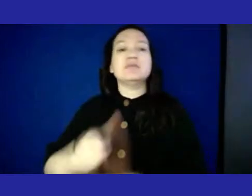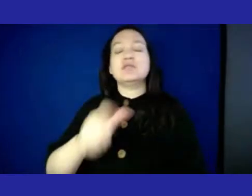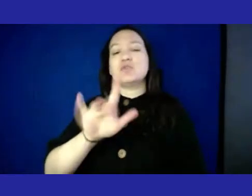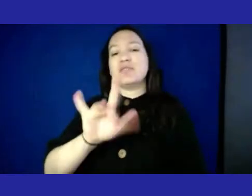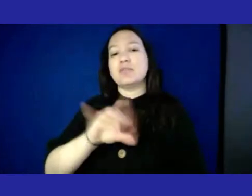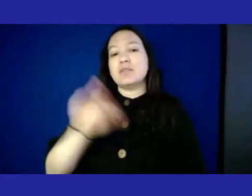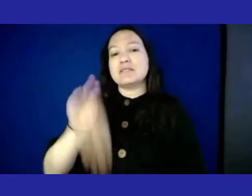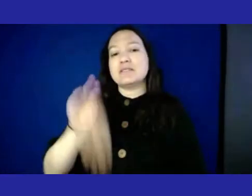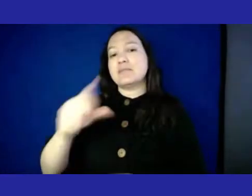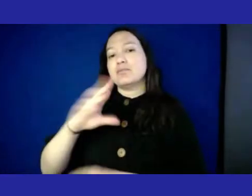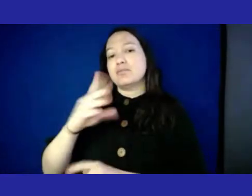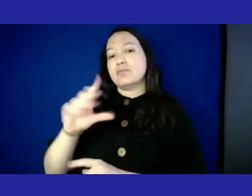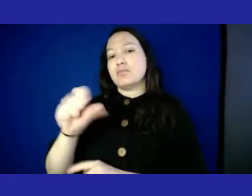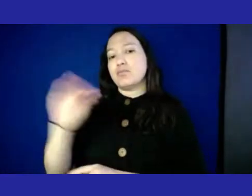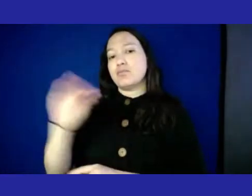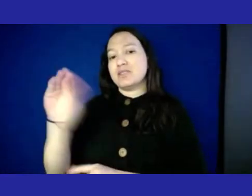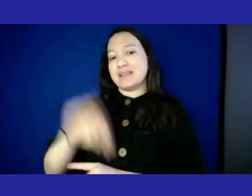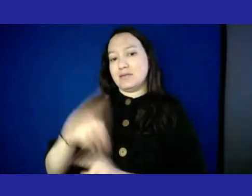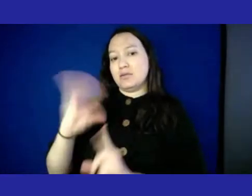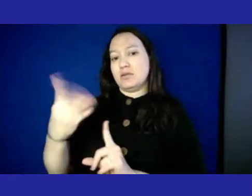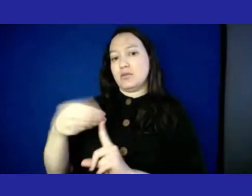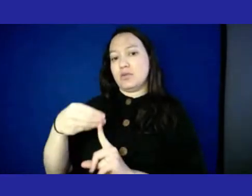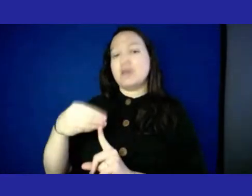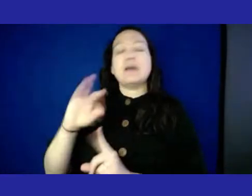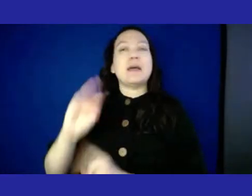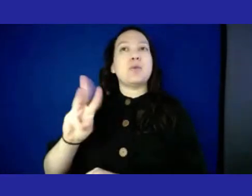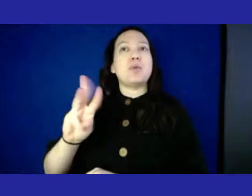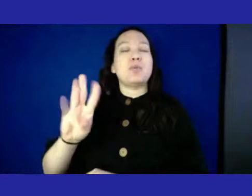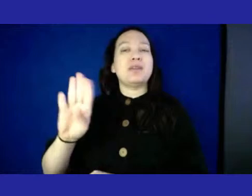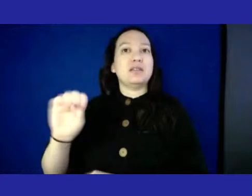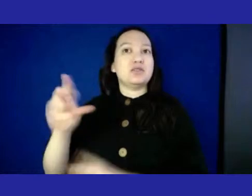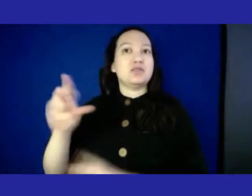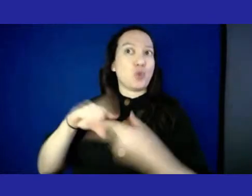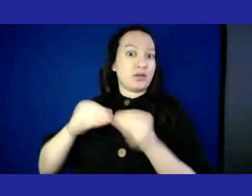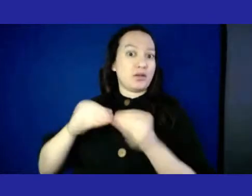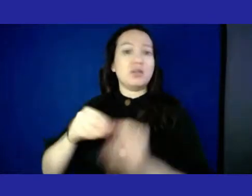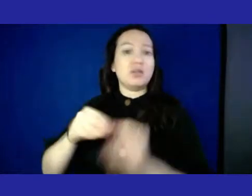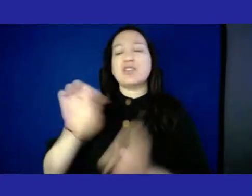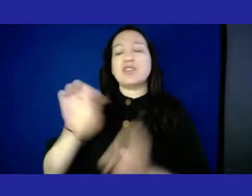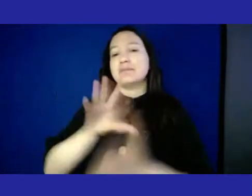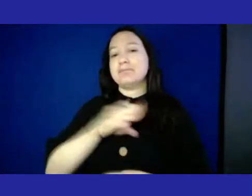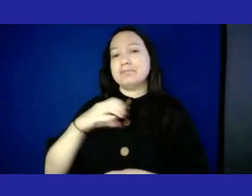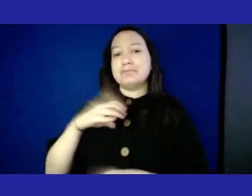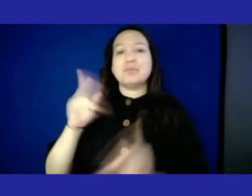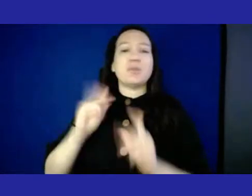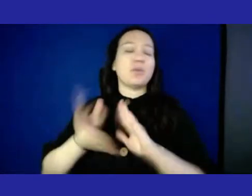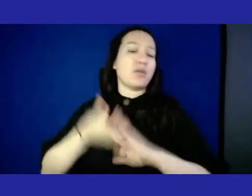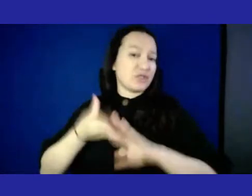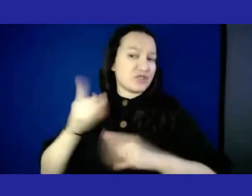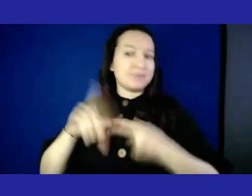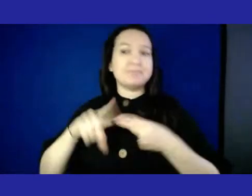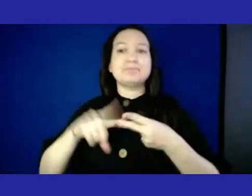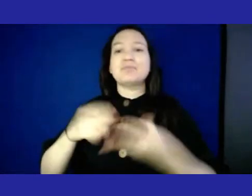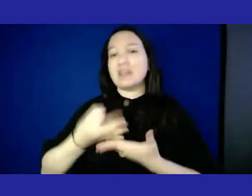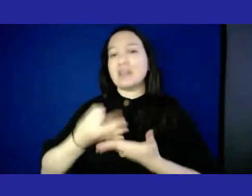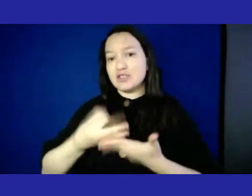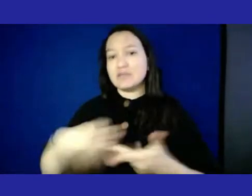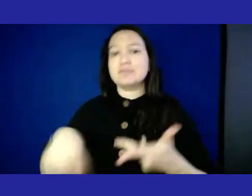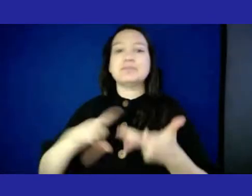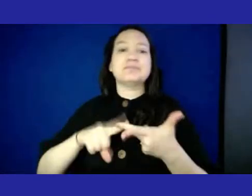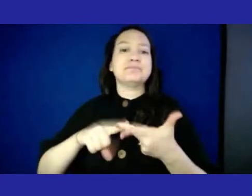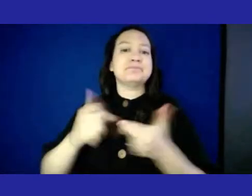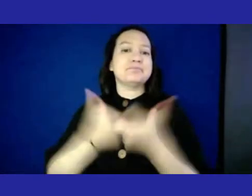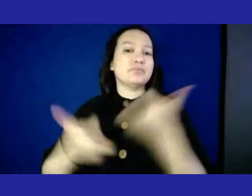for cultural competency and MWBE scoring. The evaluation committee included folks from operations, finance, as well as